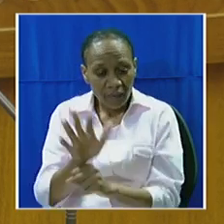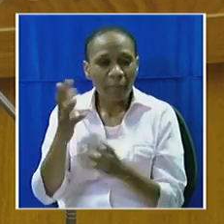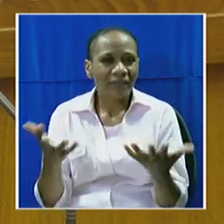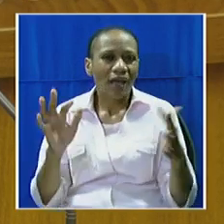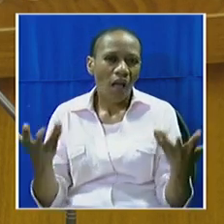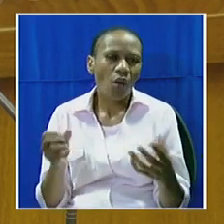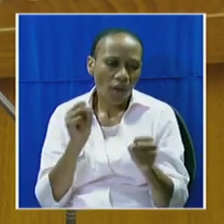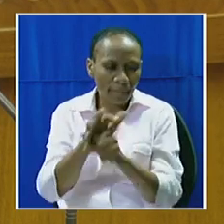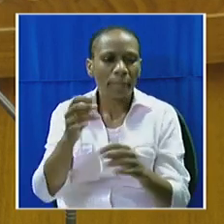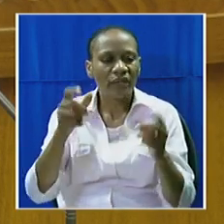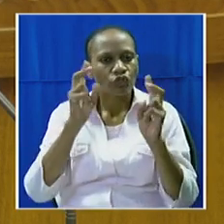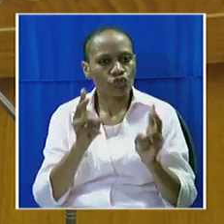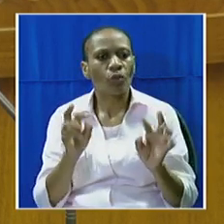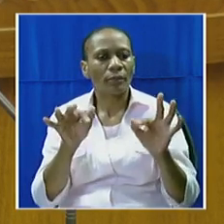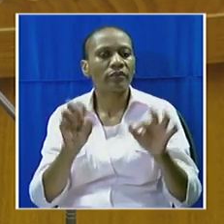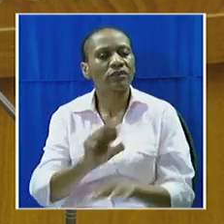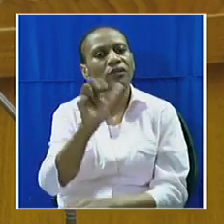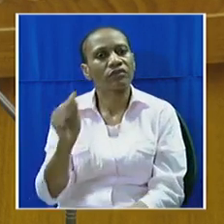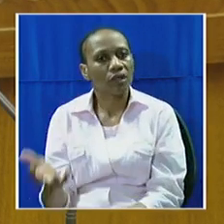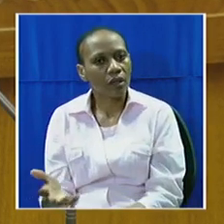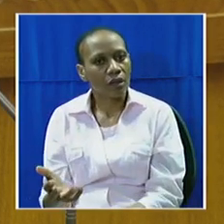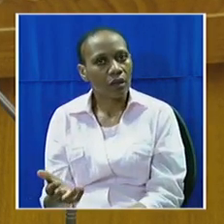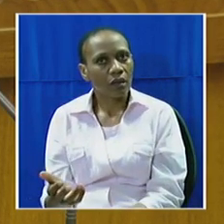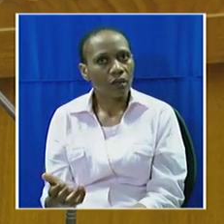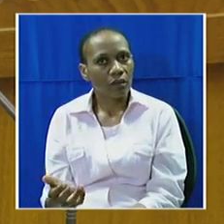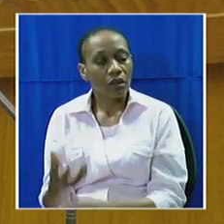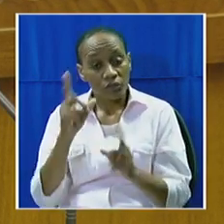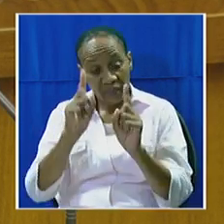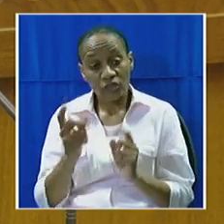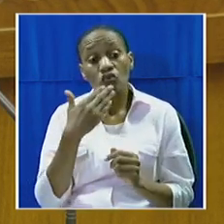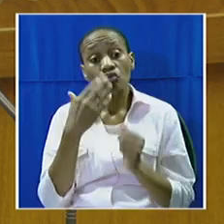day-to-day lives of ordinary South Africans, and particularly on the poor.